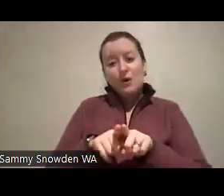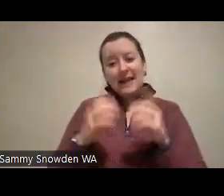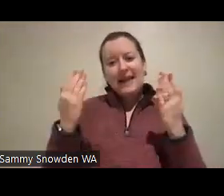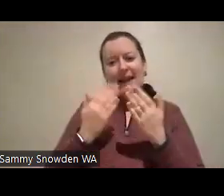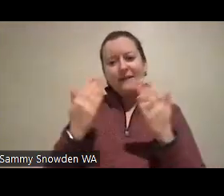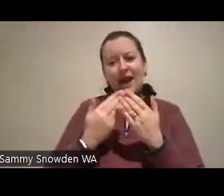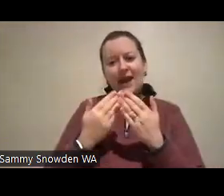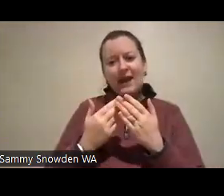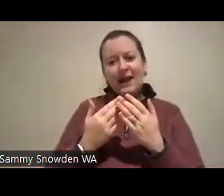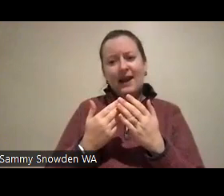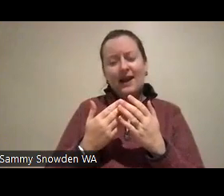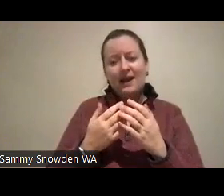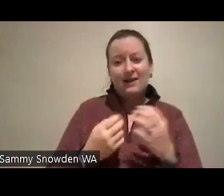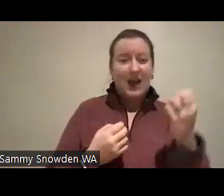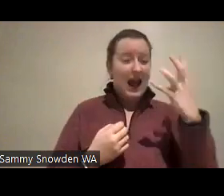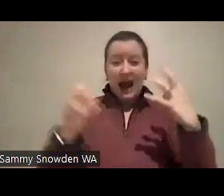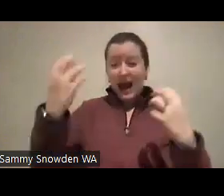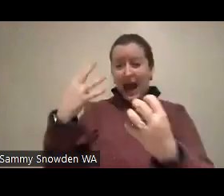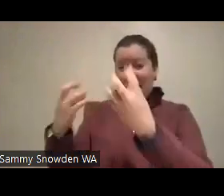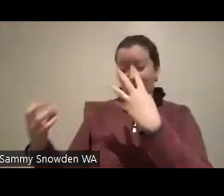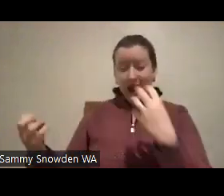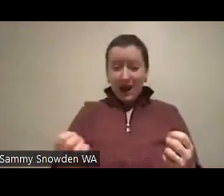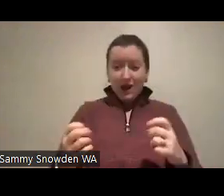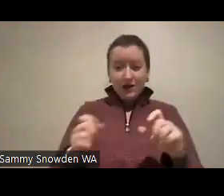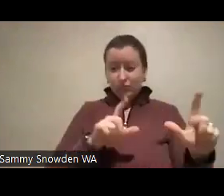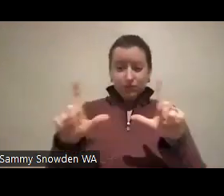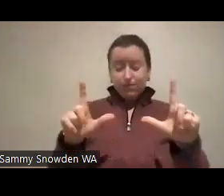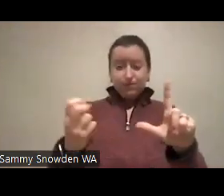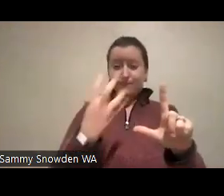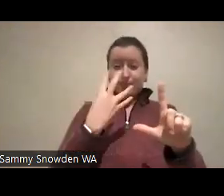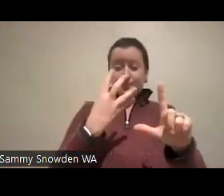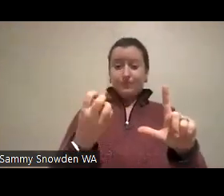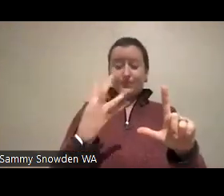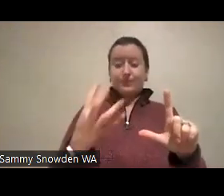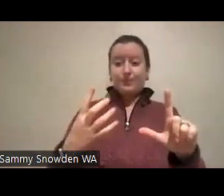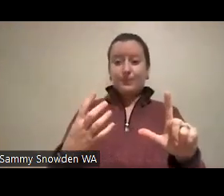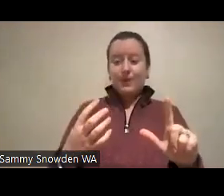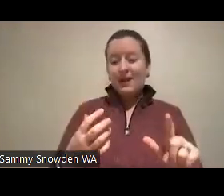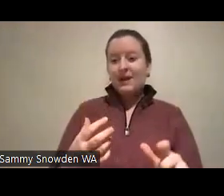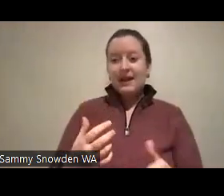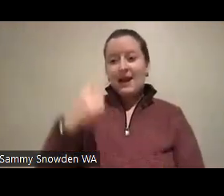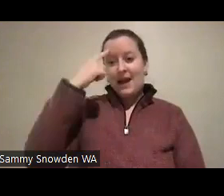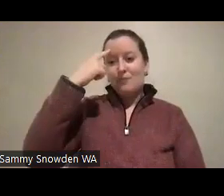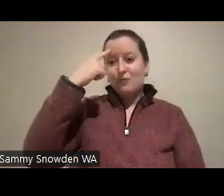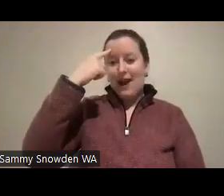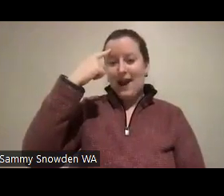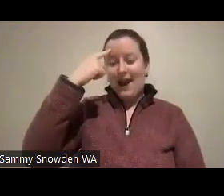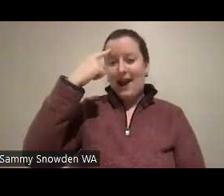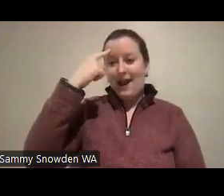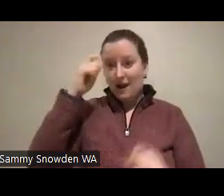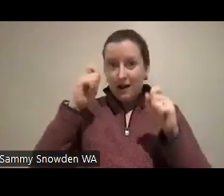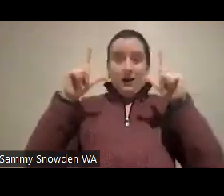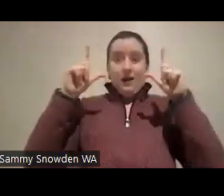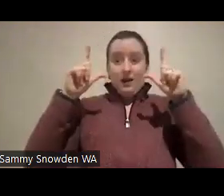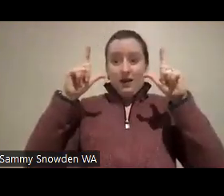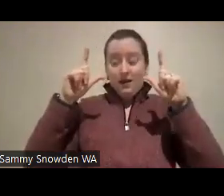able to just go straight to sleep. It's all about creating that restful atmosphere. So even choosing the right colours for you to decorate your bedroom